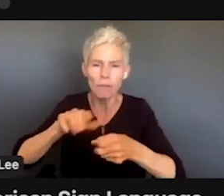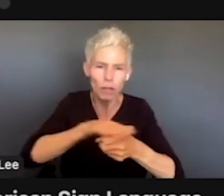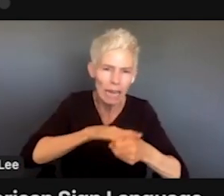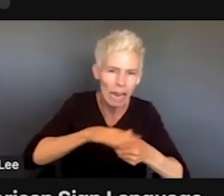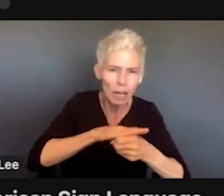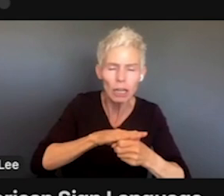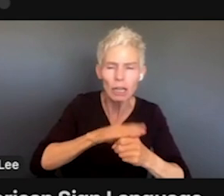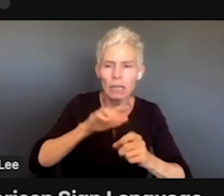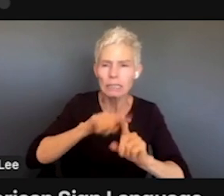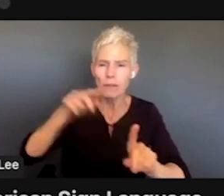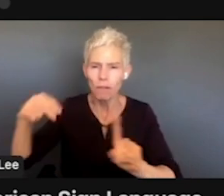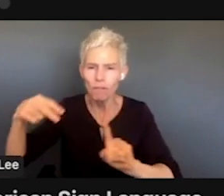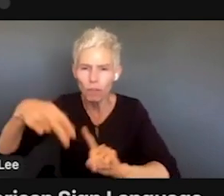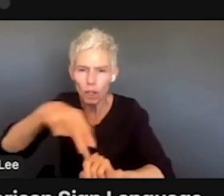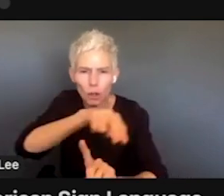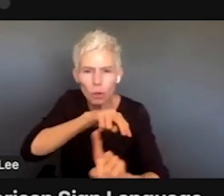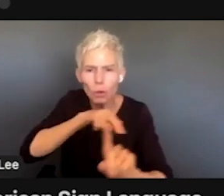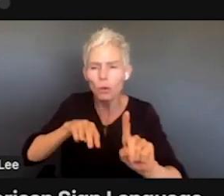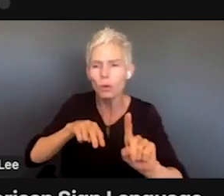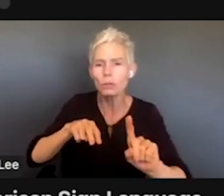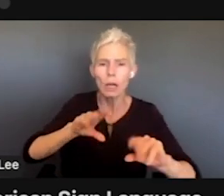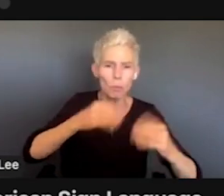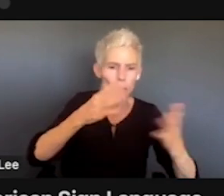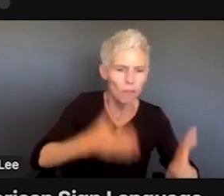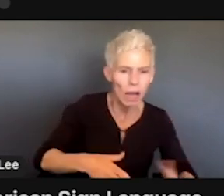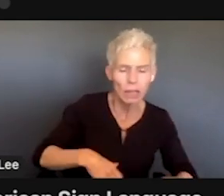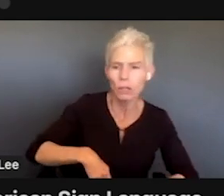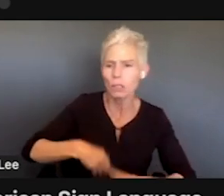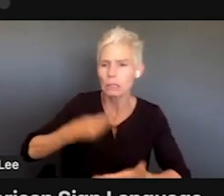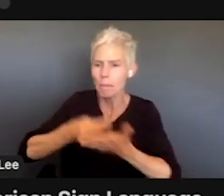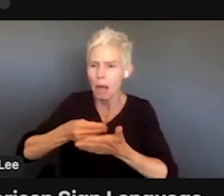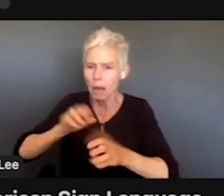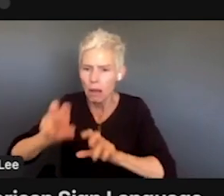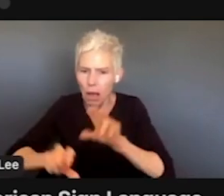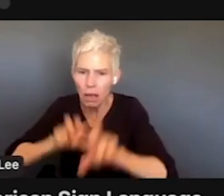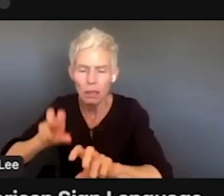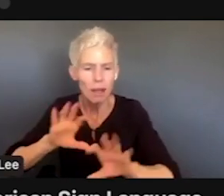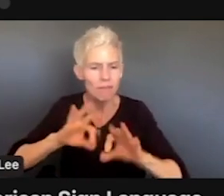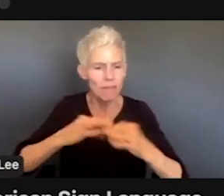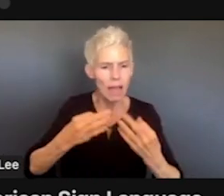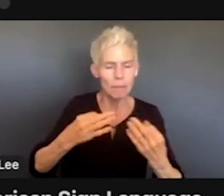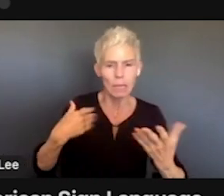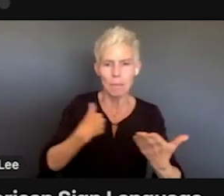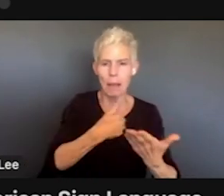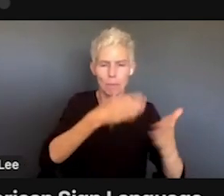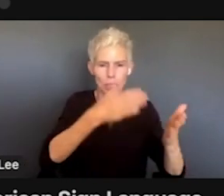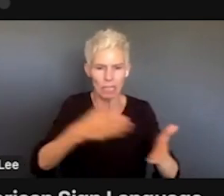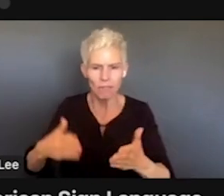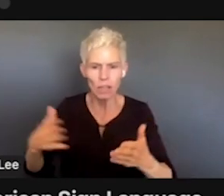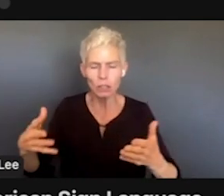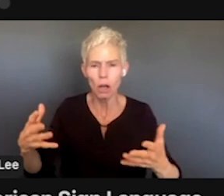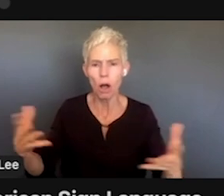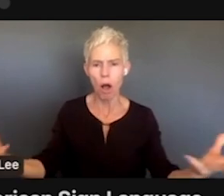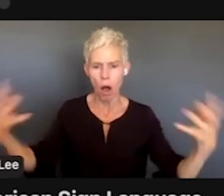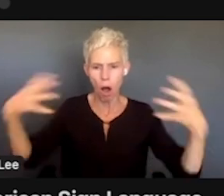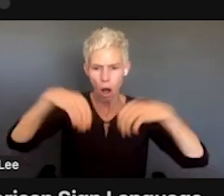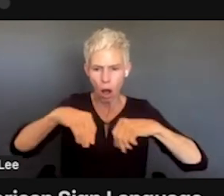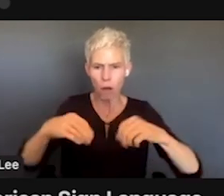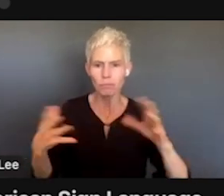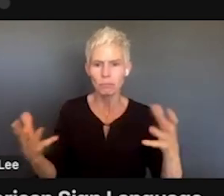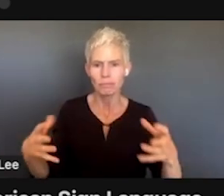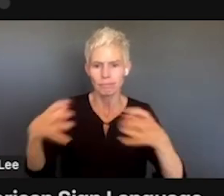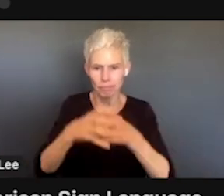lenses, providers, funders, family members, individuals themselves, it creates this rich thing.